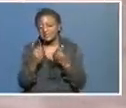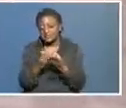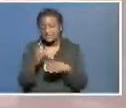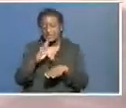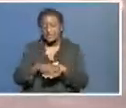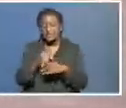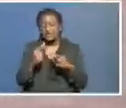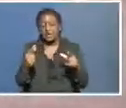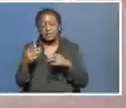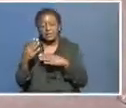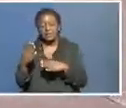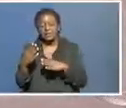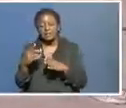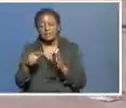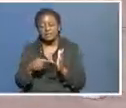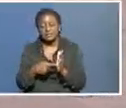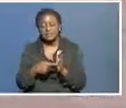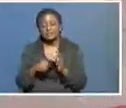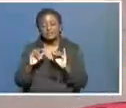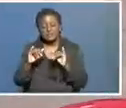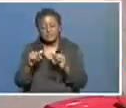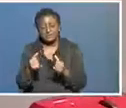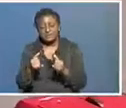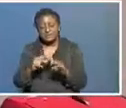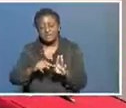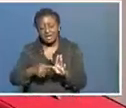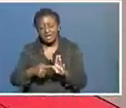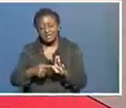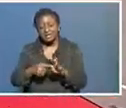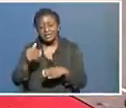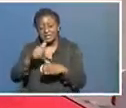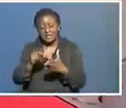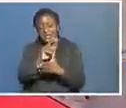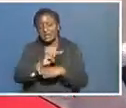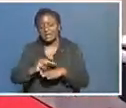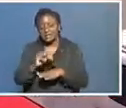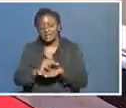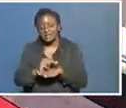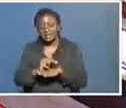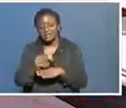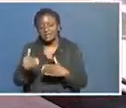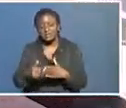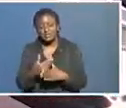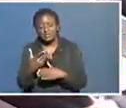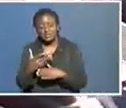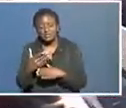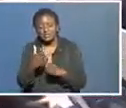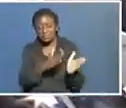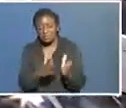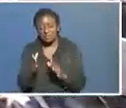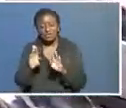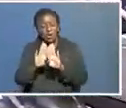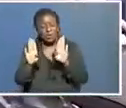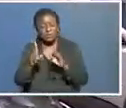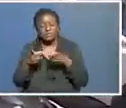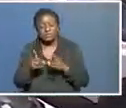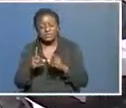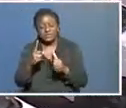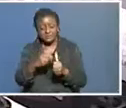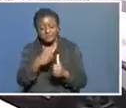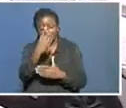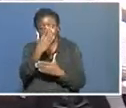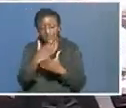the start of its investments in the Nassau market. The latest addition is on tap to open during the first half of